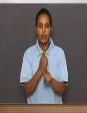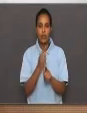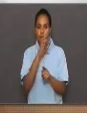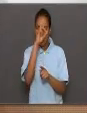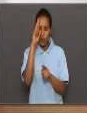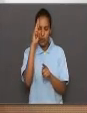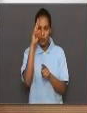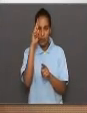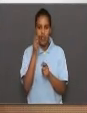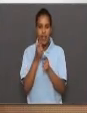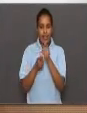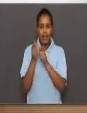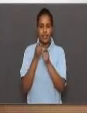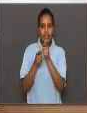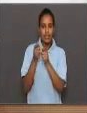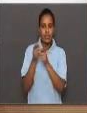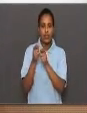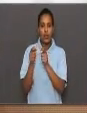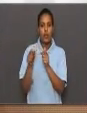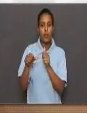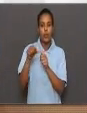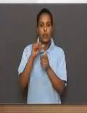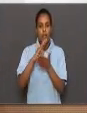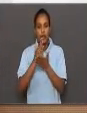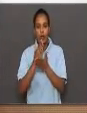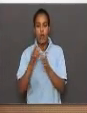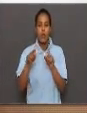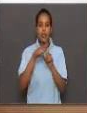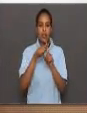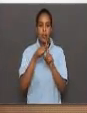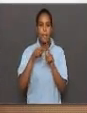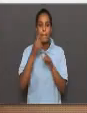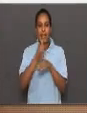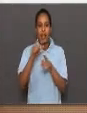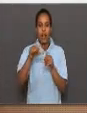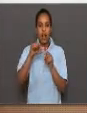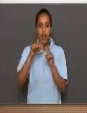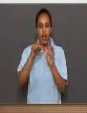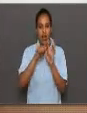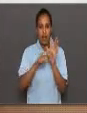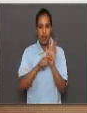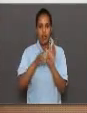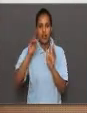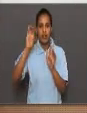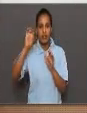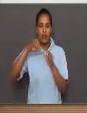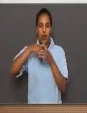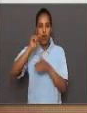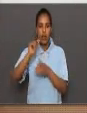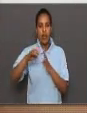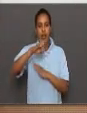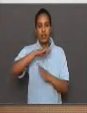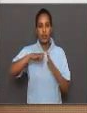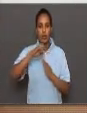formed because of the attraction between positive metal ions and